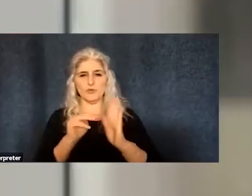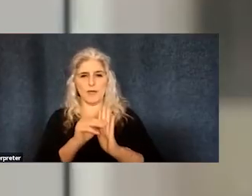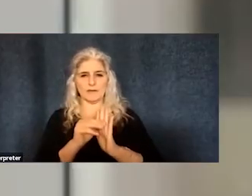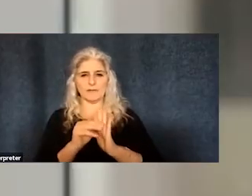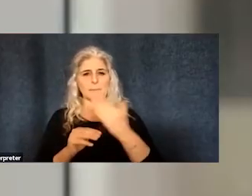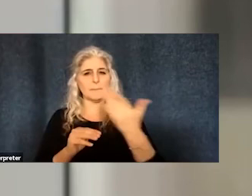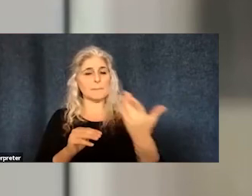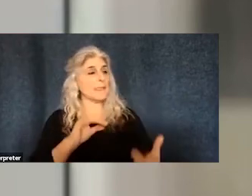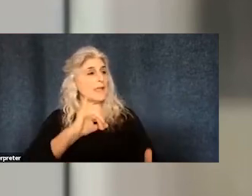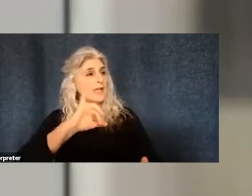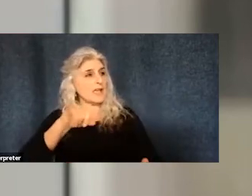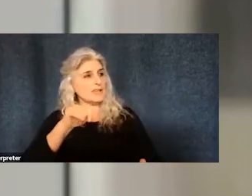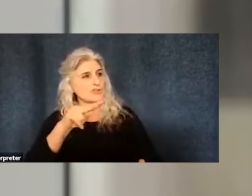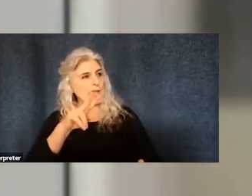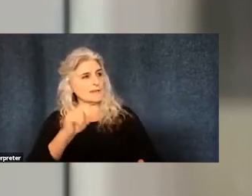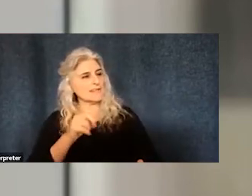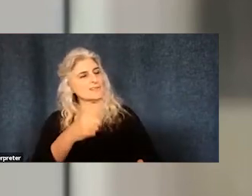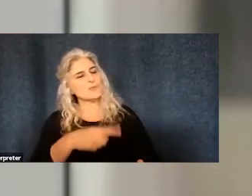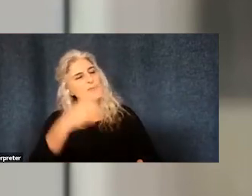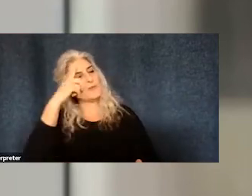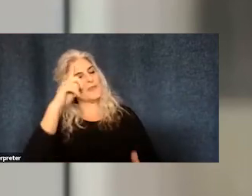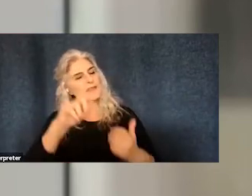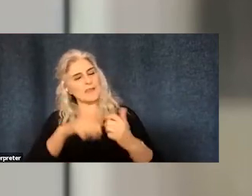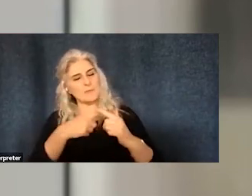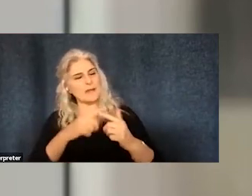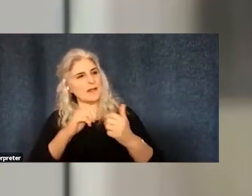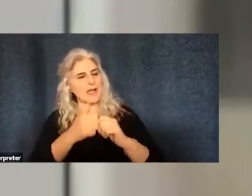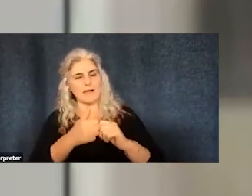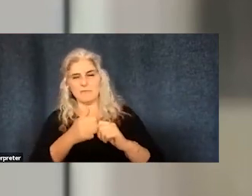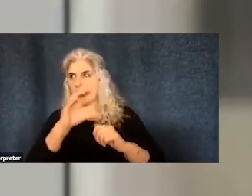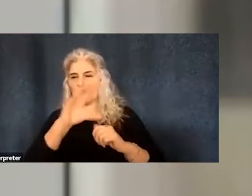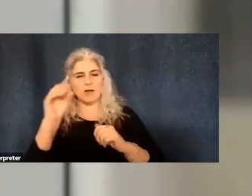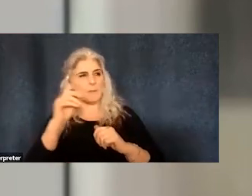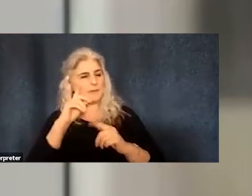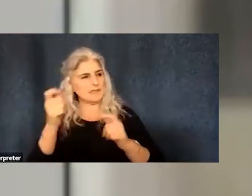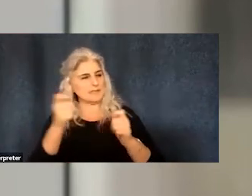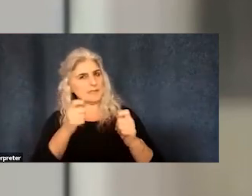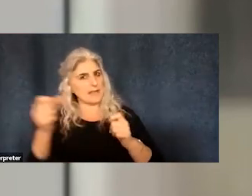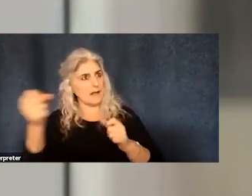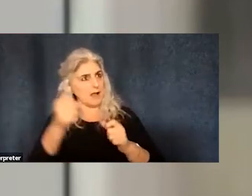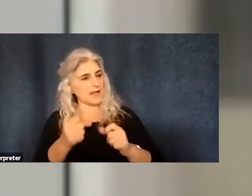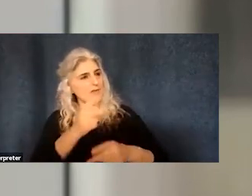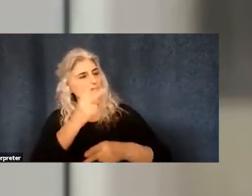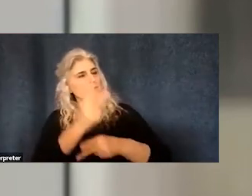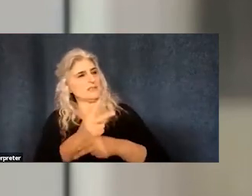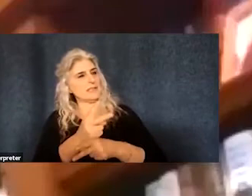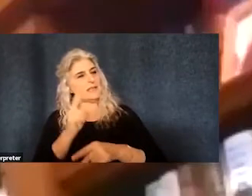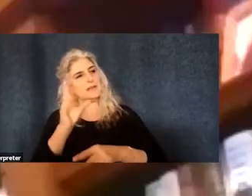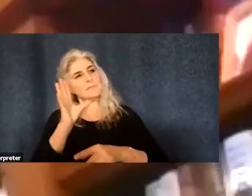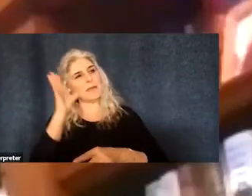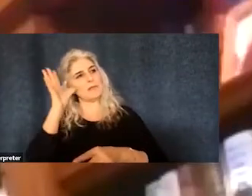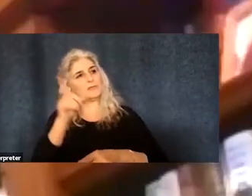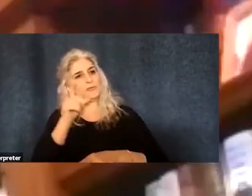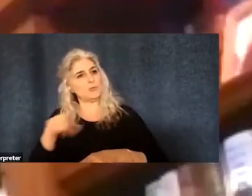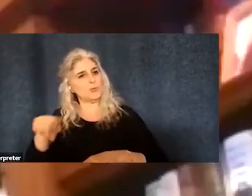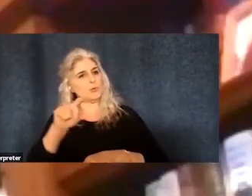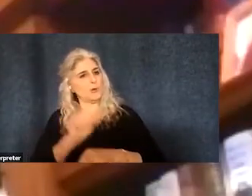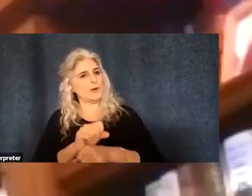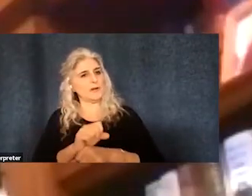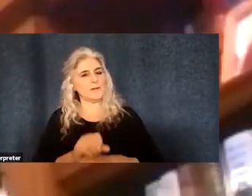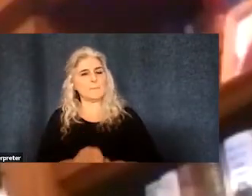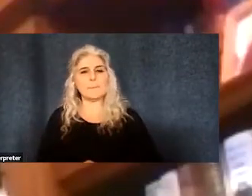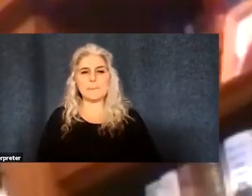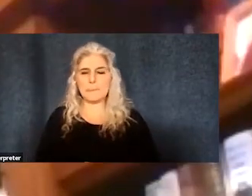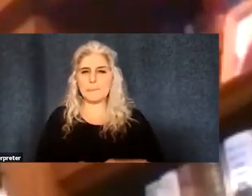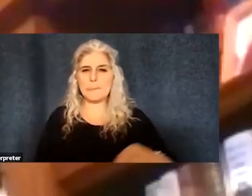you seeing companies do to retain working parents? What seems to be working? So, you know, I think, again,